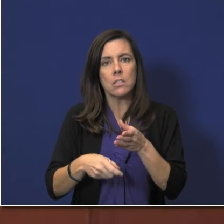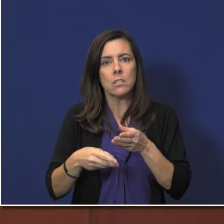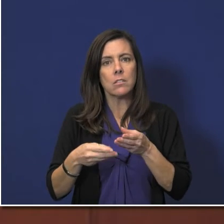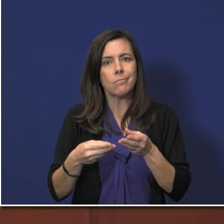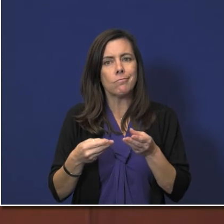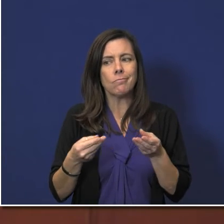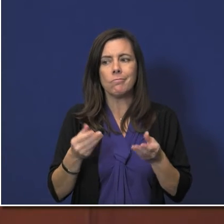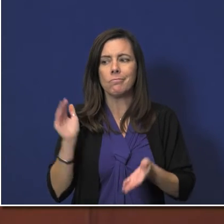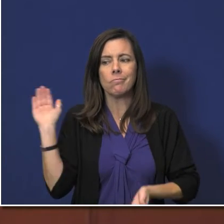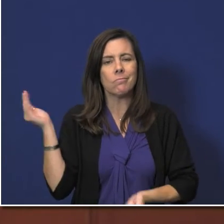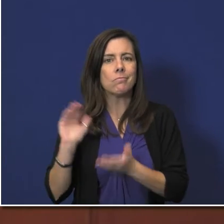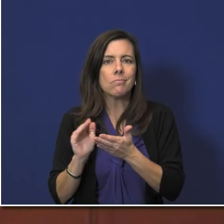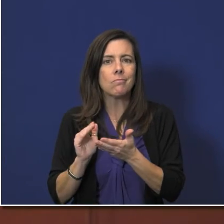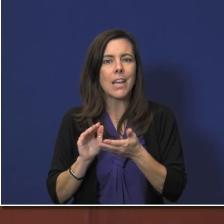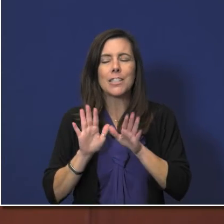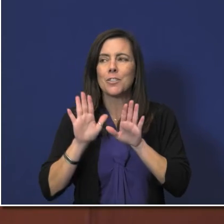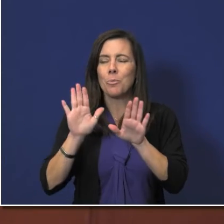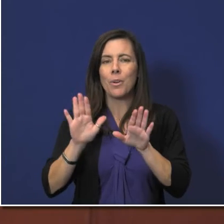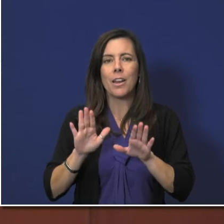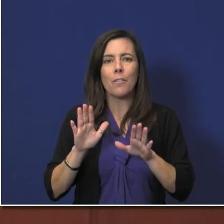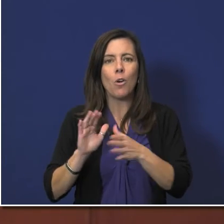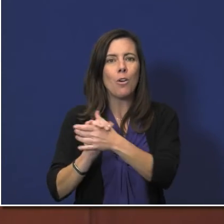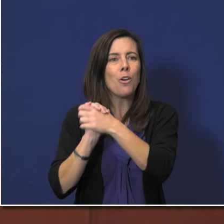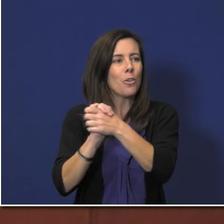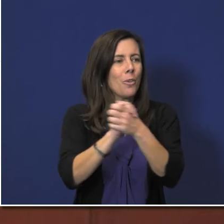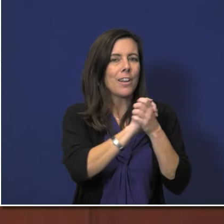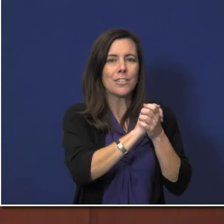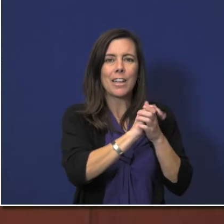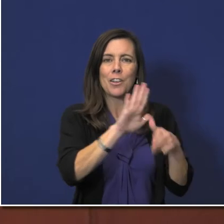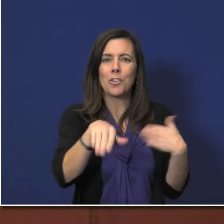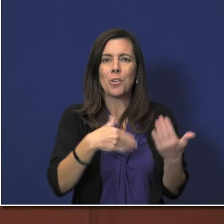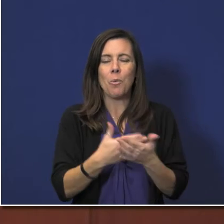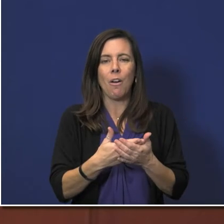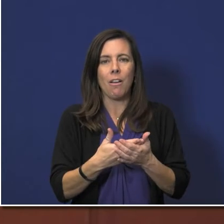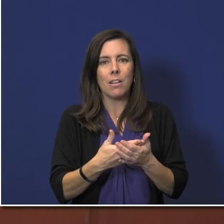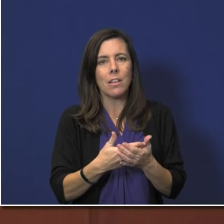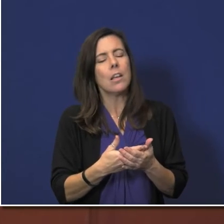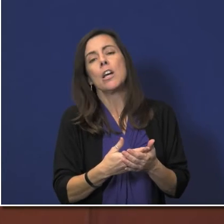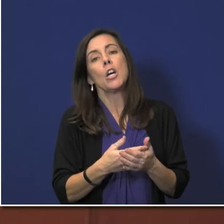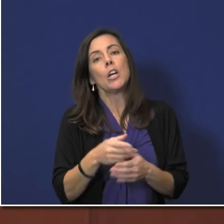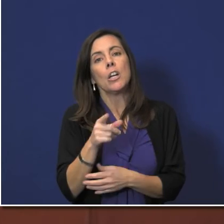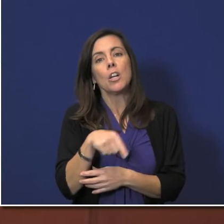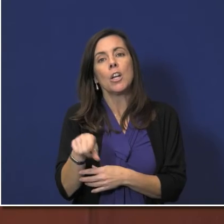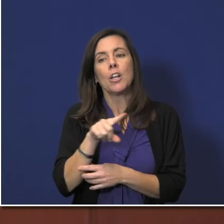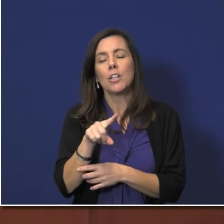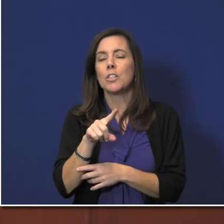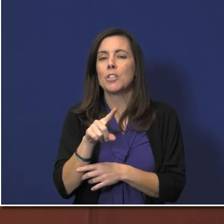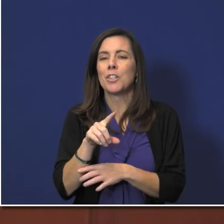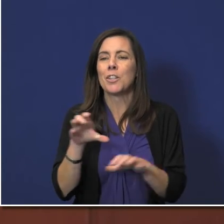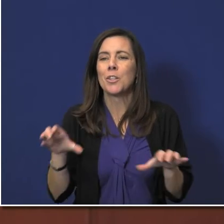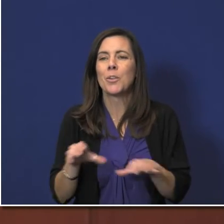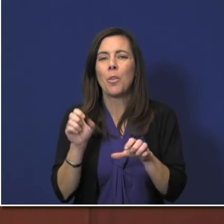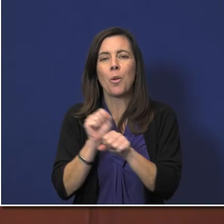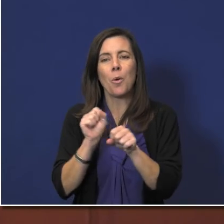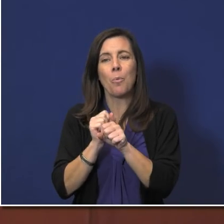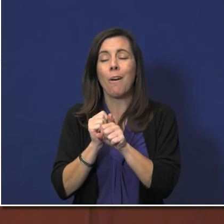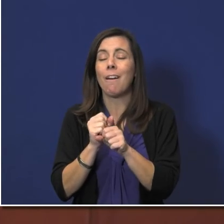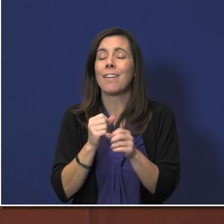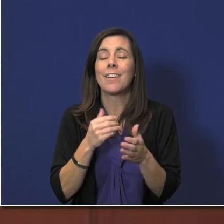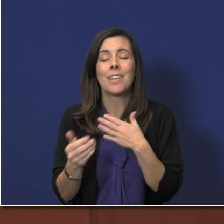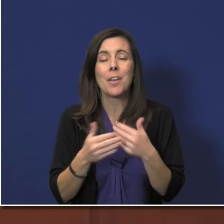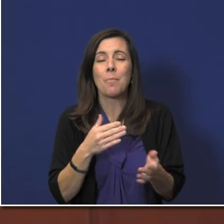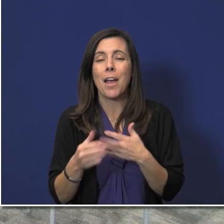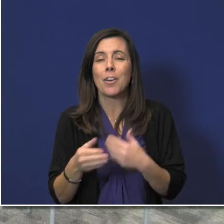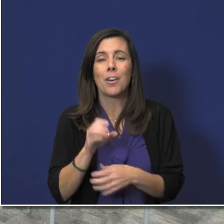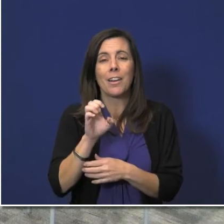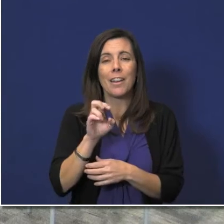So I just congratulate all of you. You know, I'm sure that y'all did this in spite of Eric, but everybody else I think did a